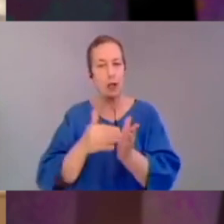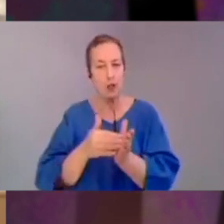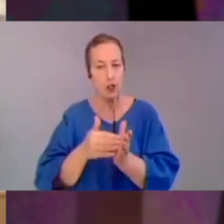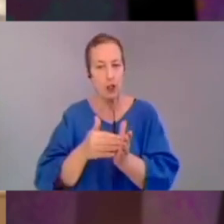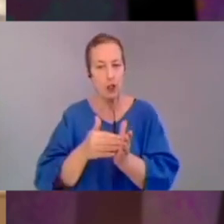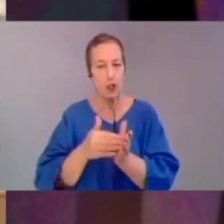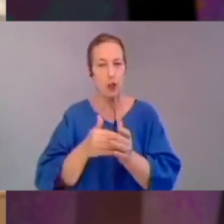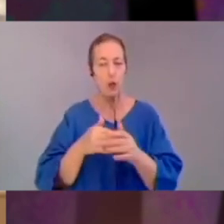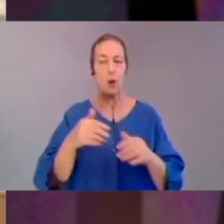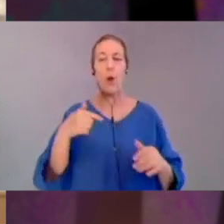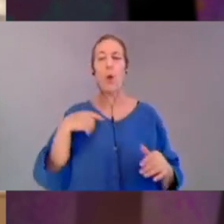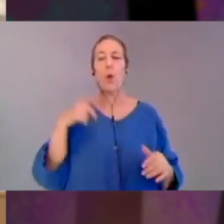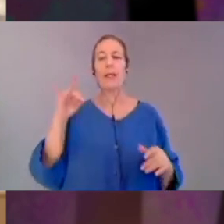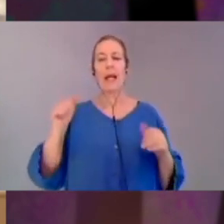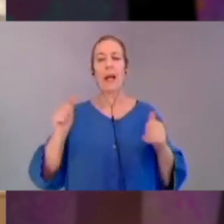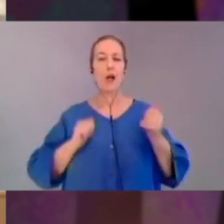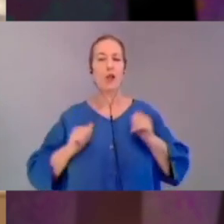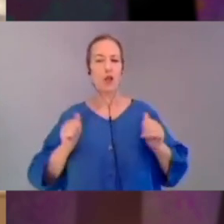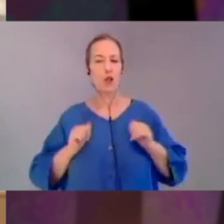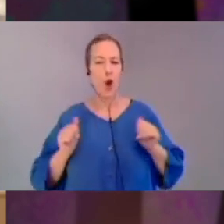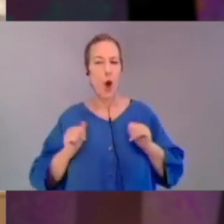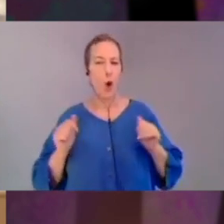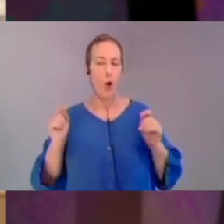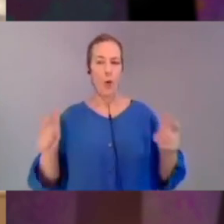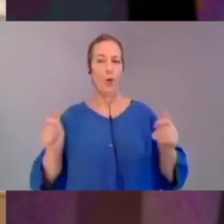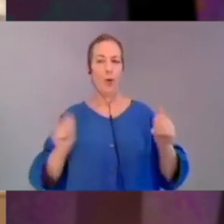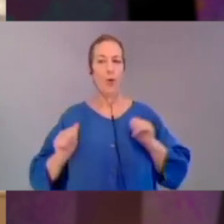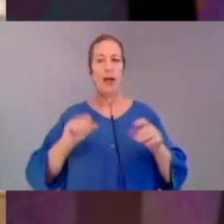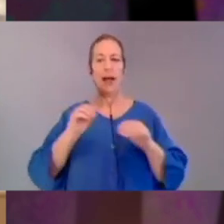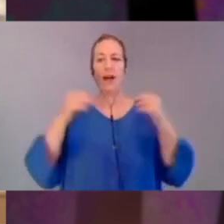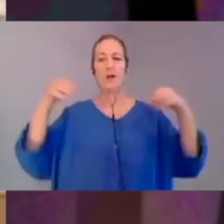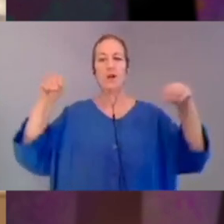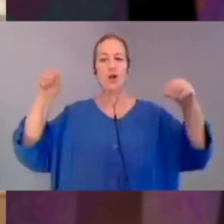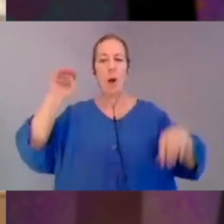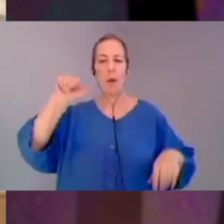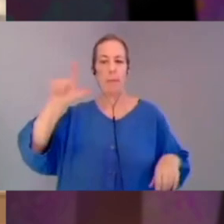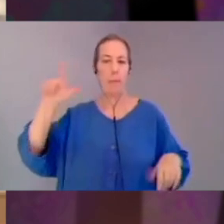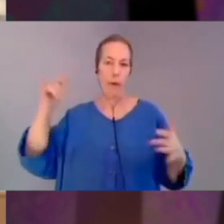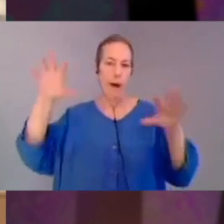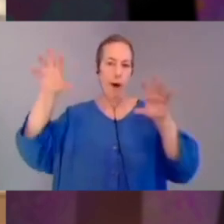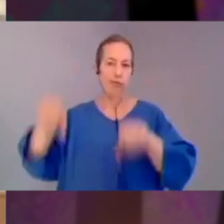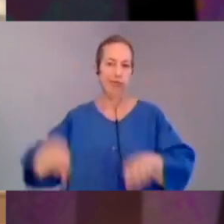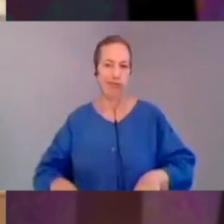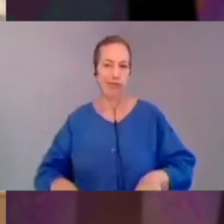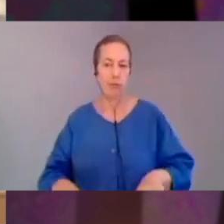pop-up show inside of an old shopping mall that's now torn down.